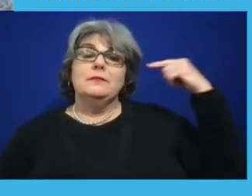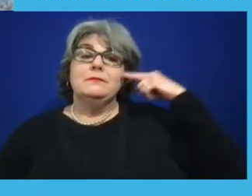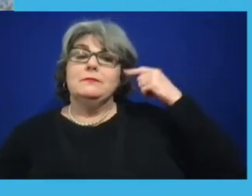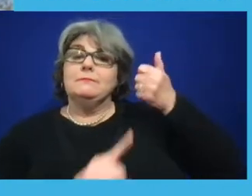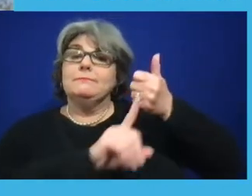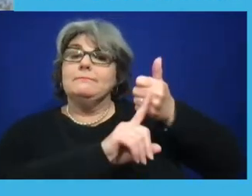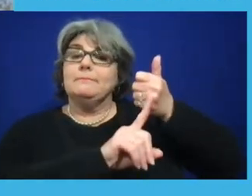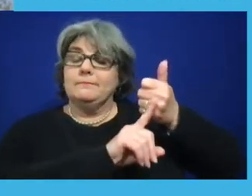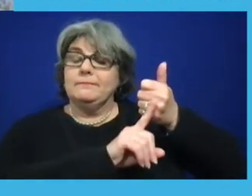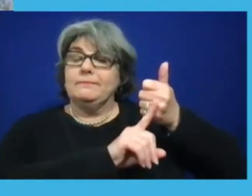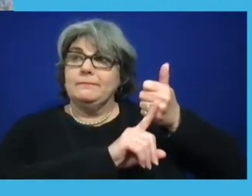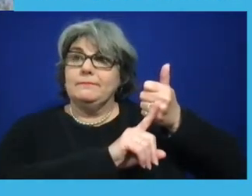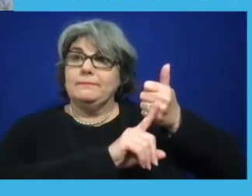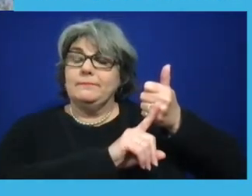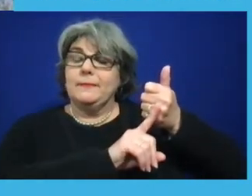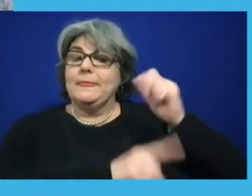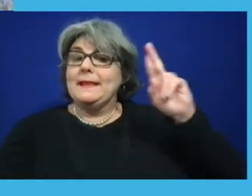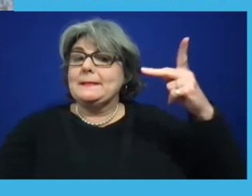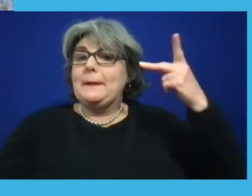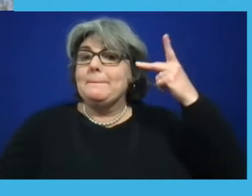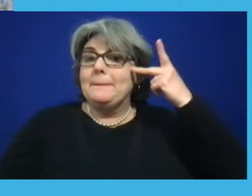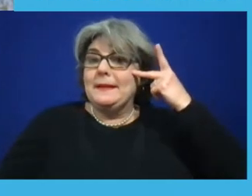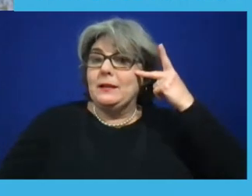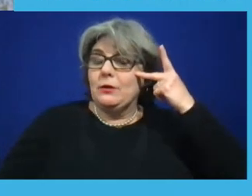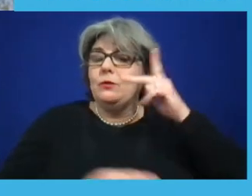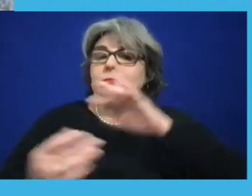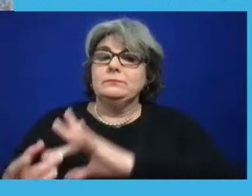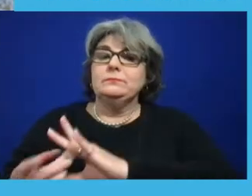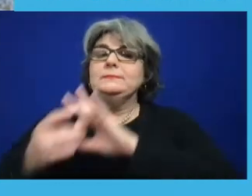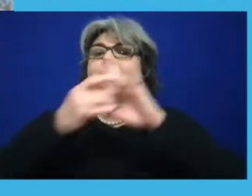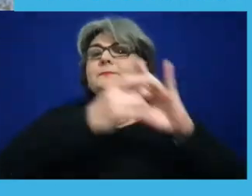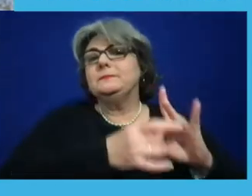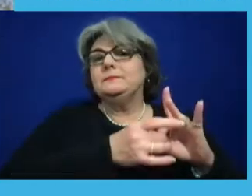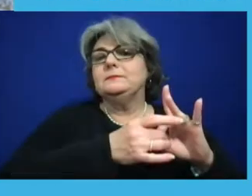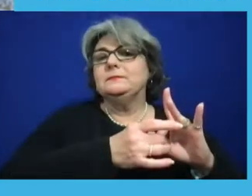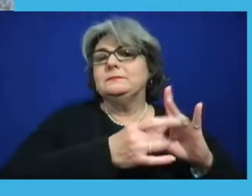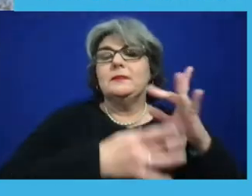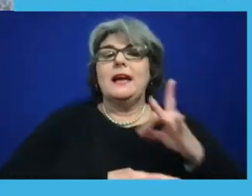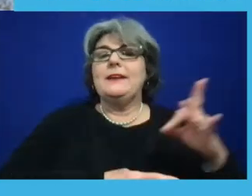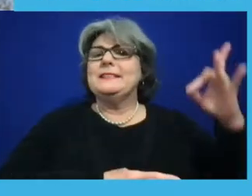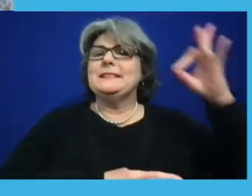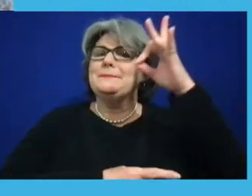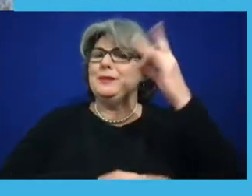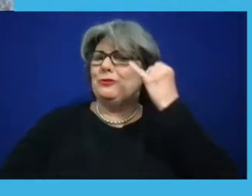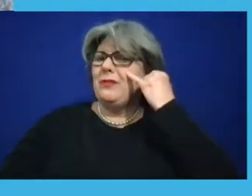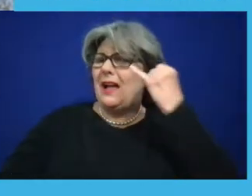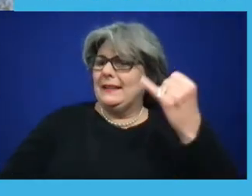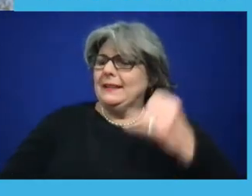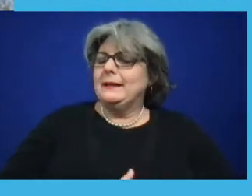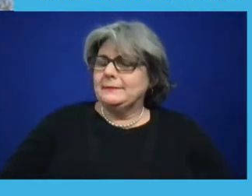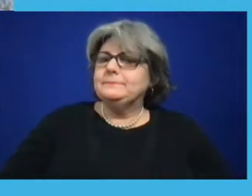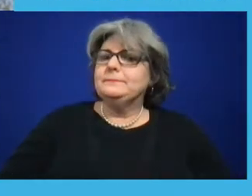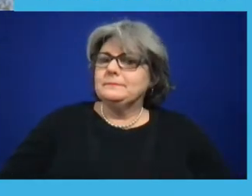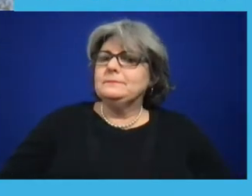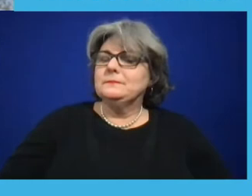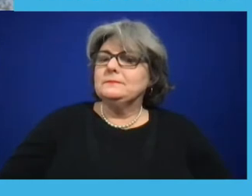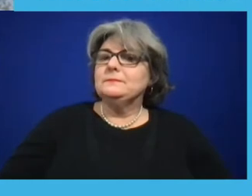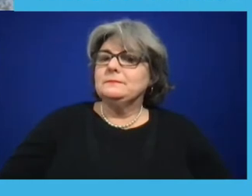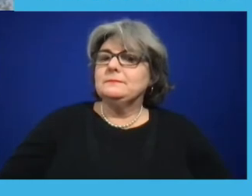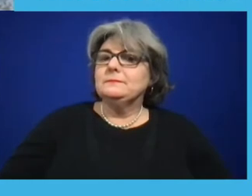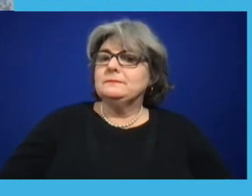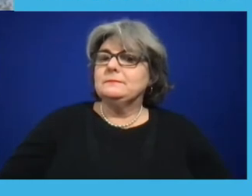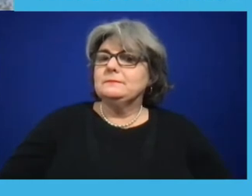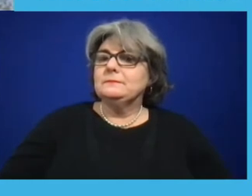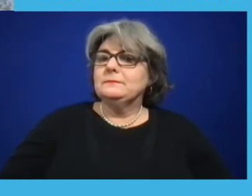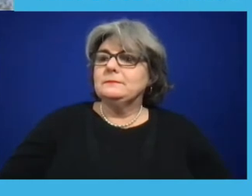because we know that democracy is the political enactment of